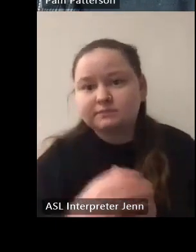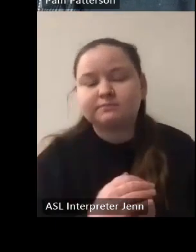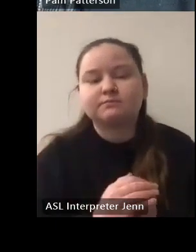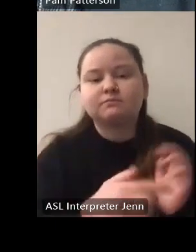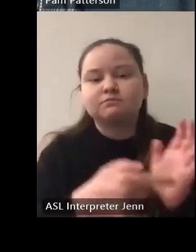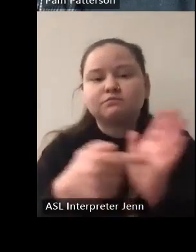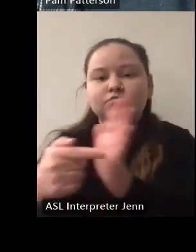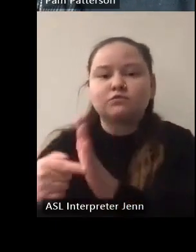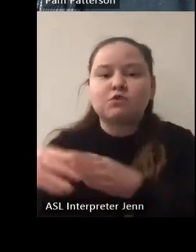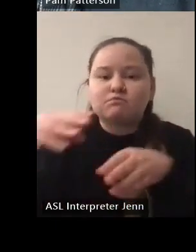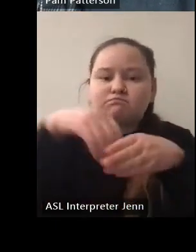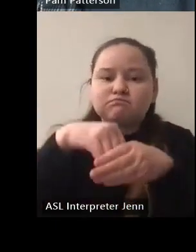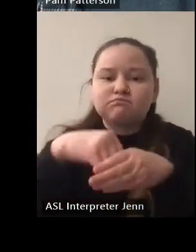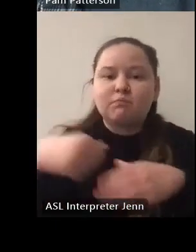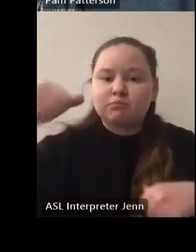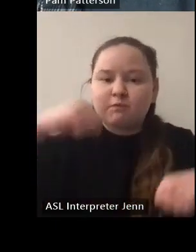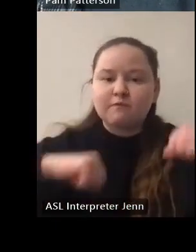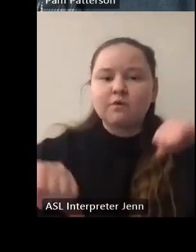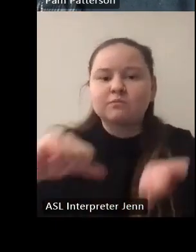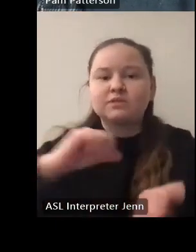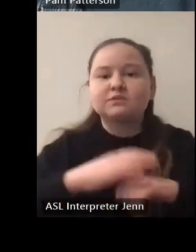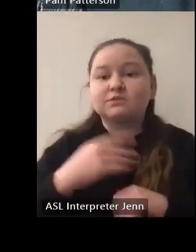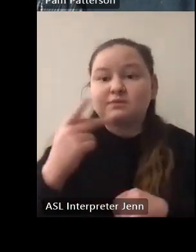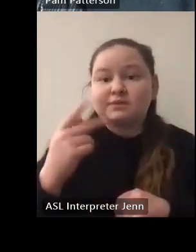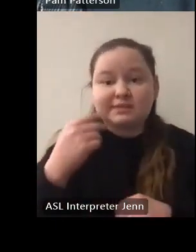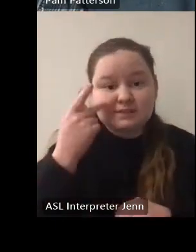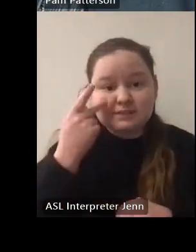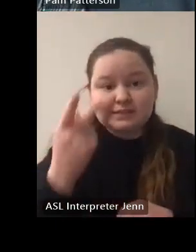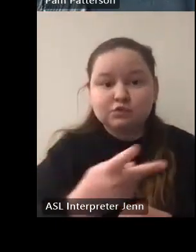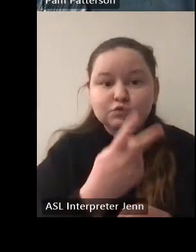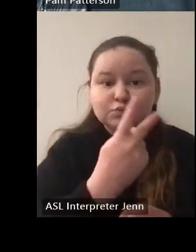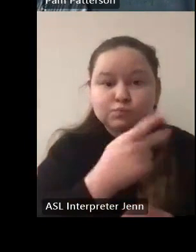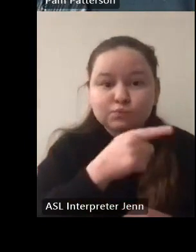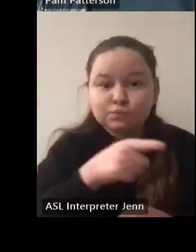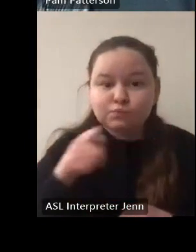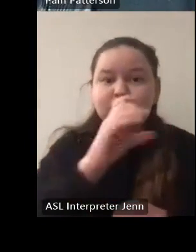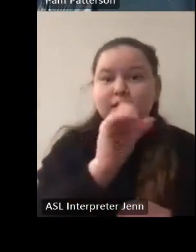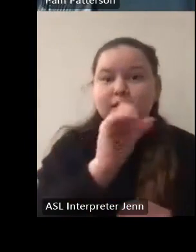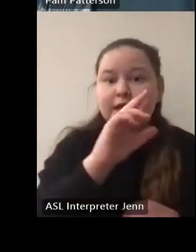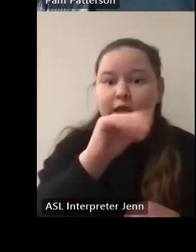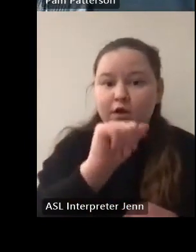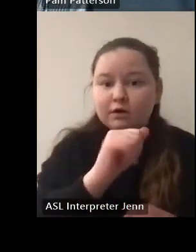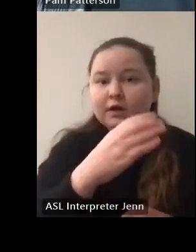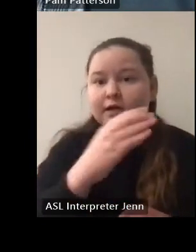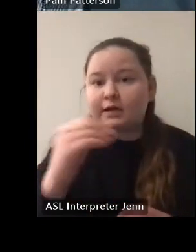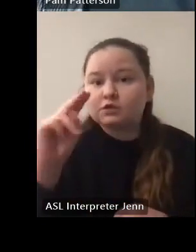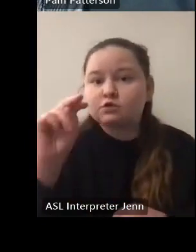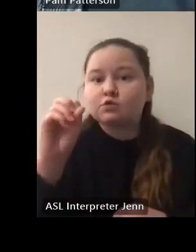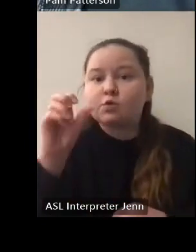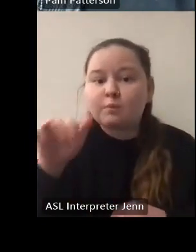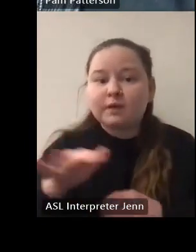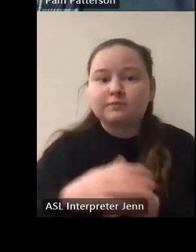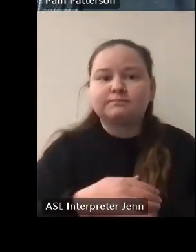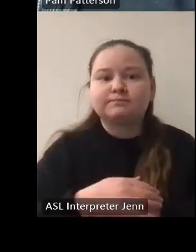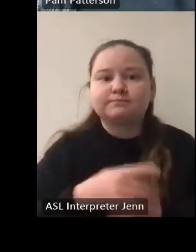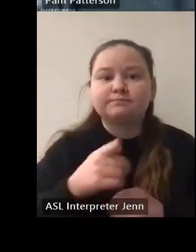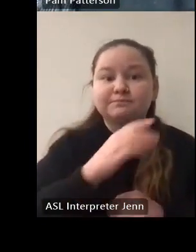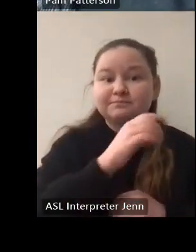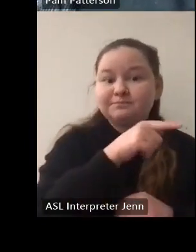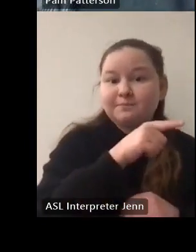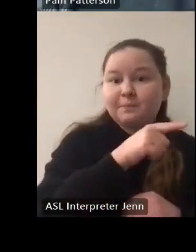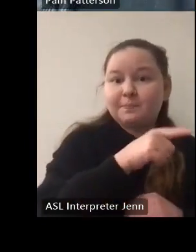are Kara Page and Nomi Lam in performance. Kara, as extravagant Black woman with profound presence, reaches out